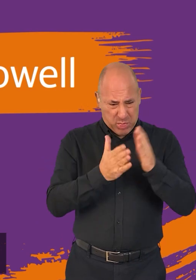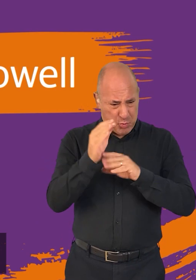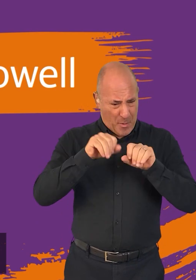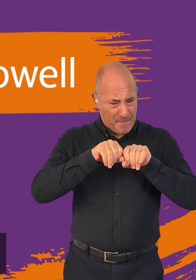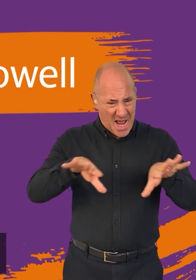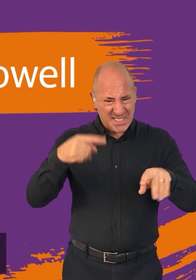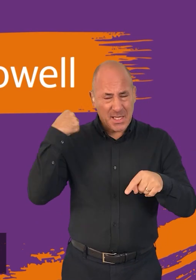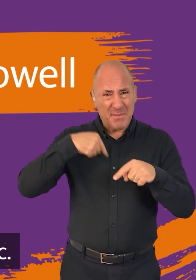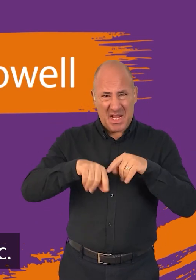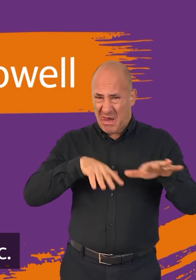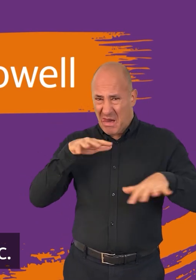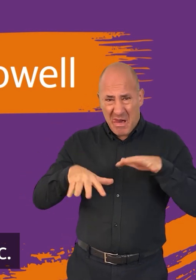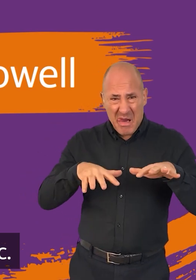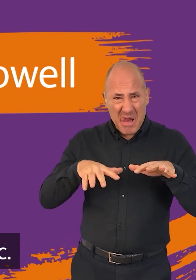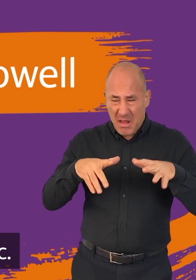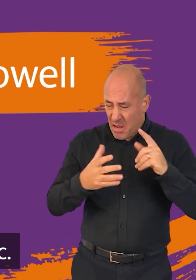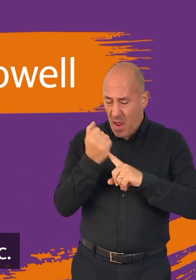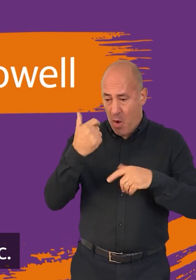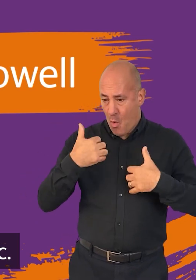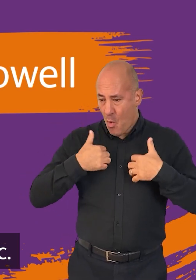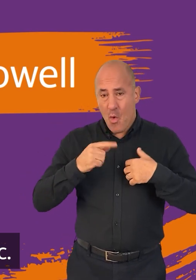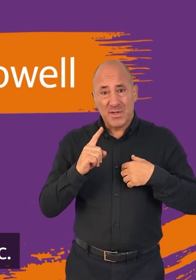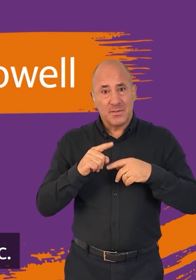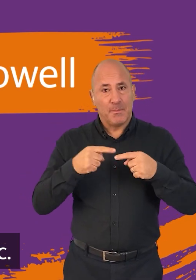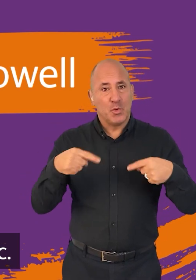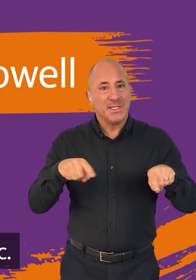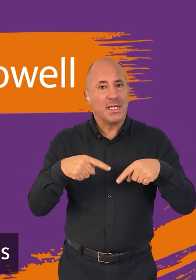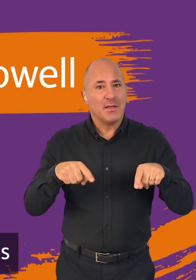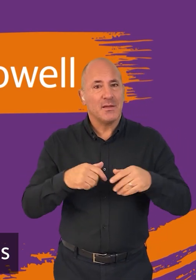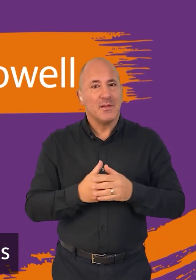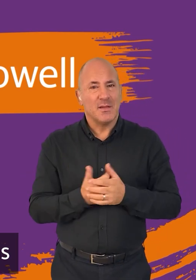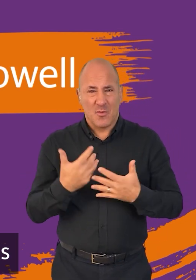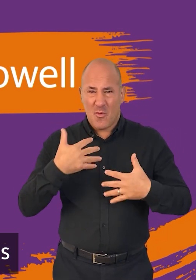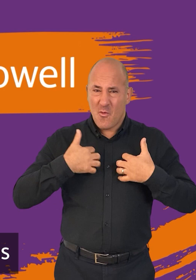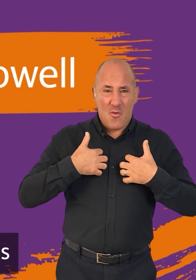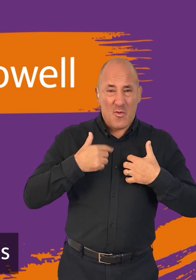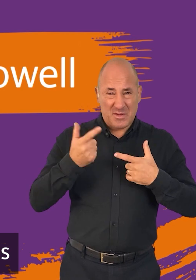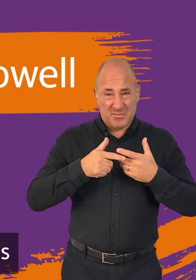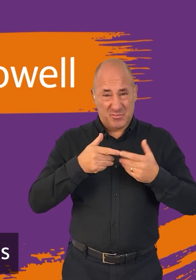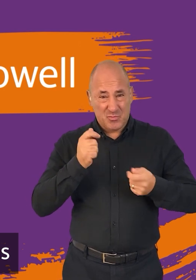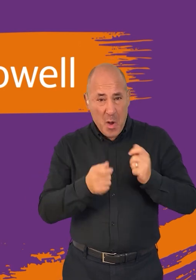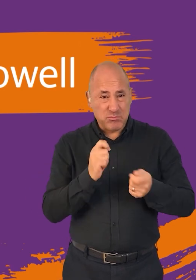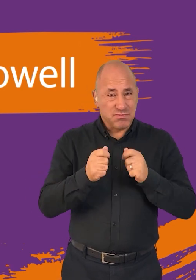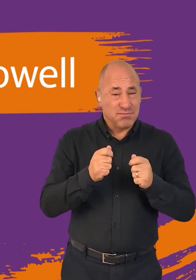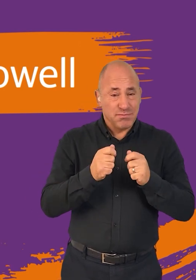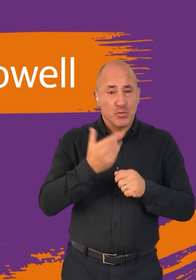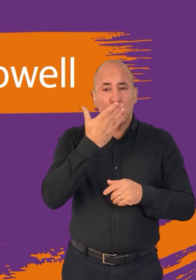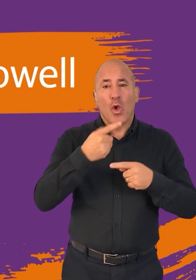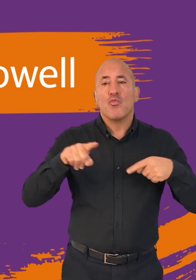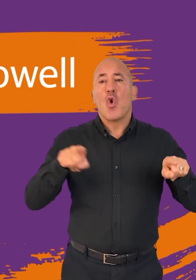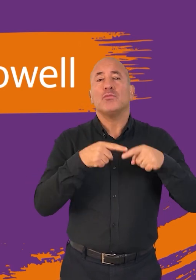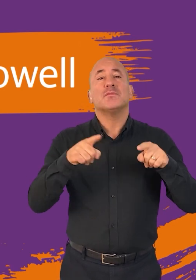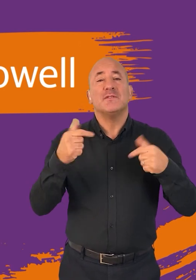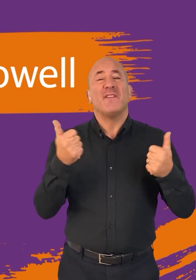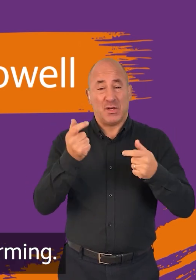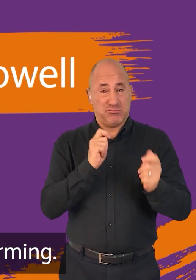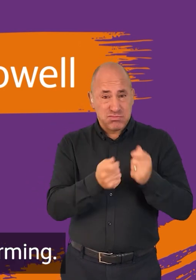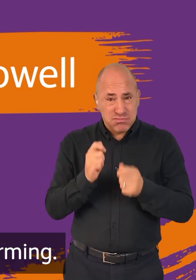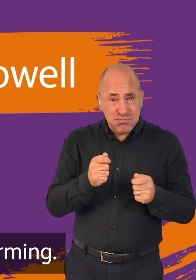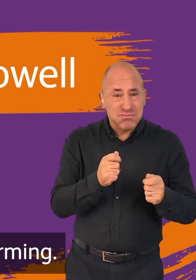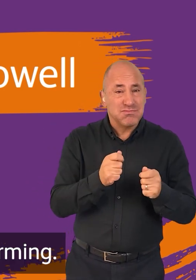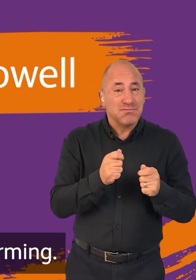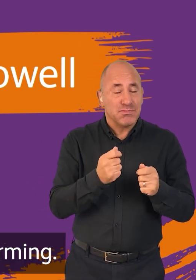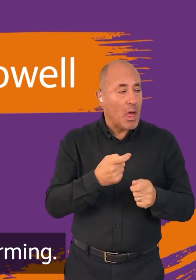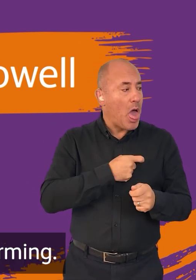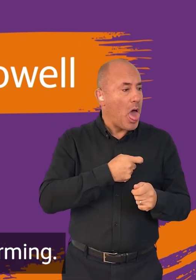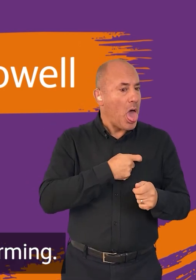during the pandemic, Sam discovered a new interest in music. He used his passion to play the drums in the end-of-school concert,